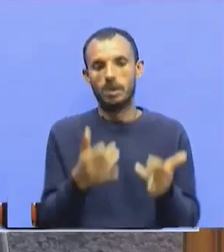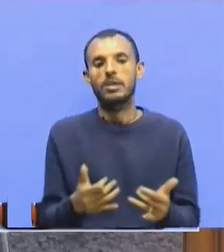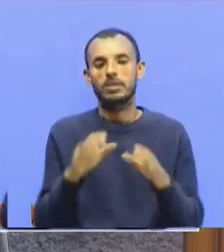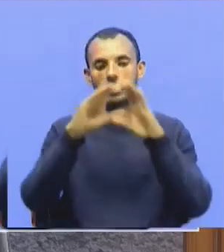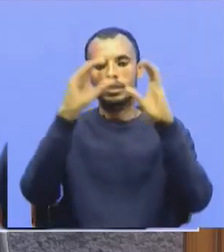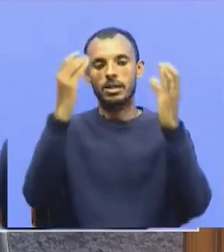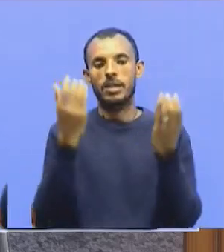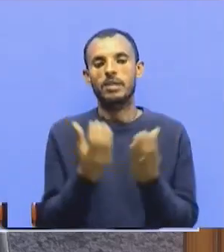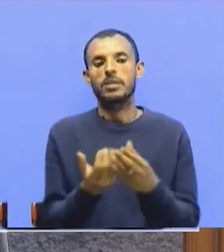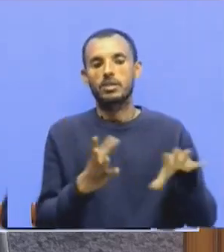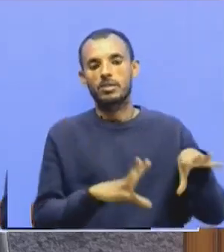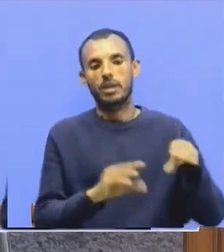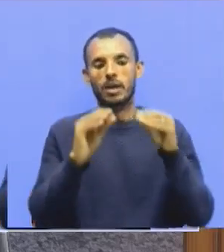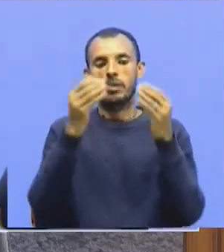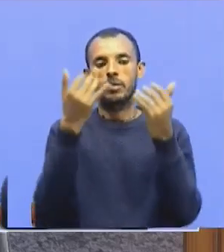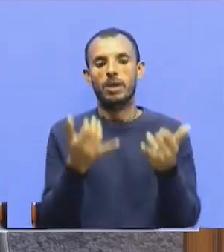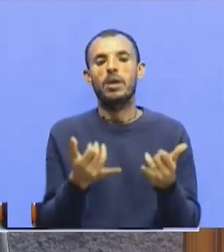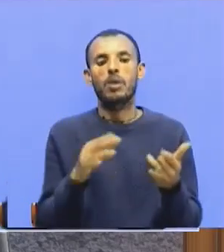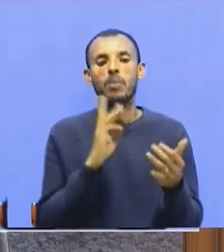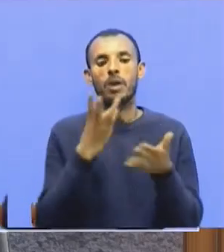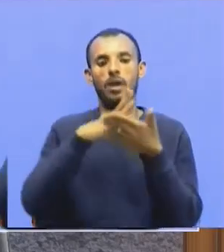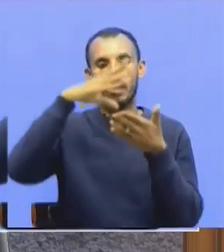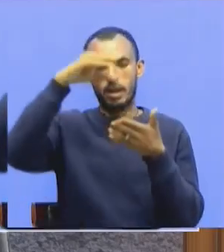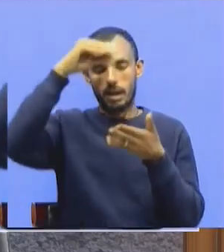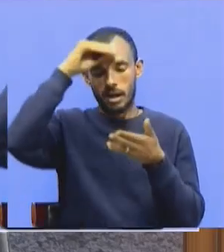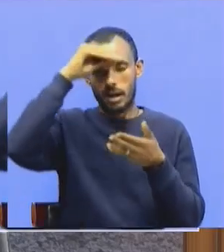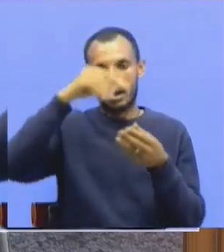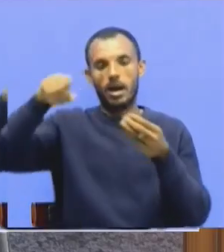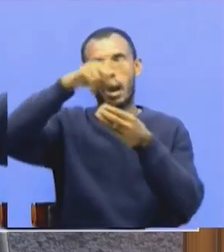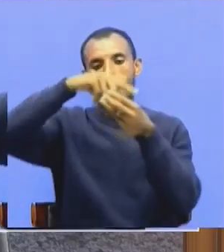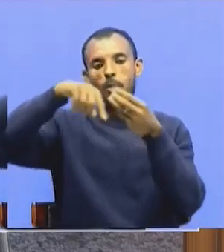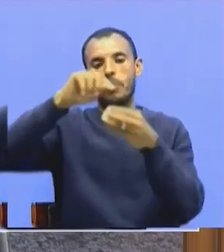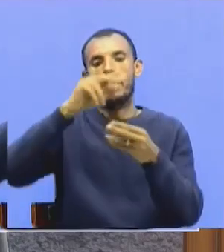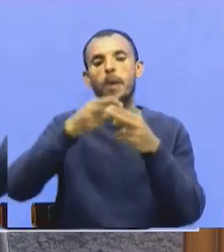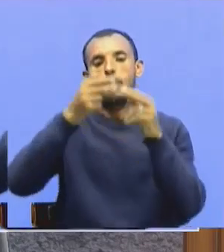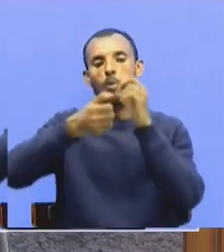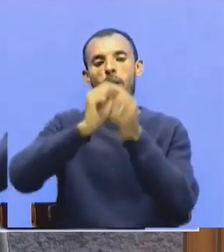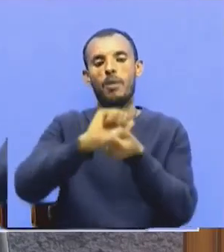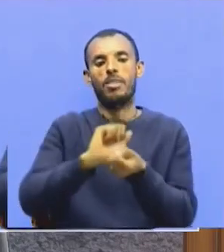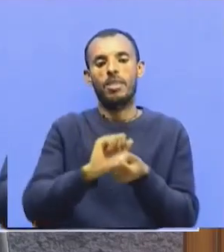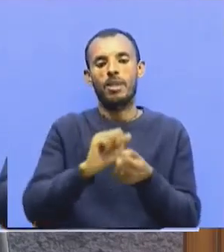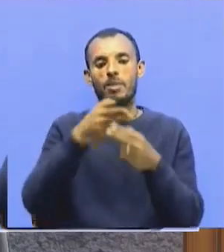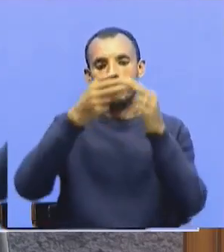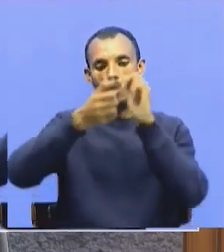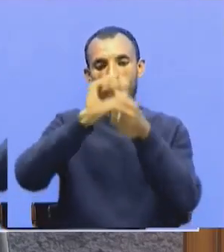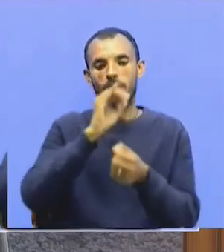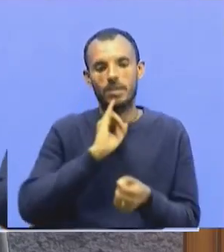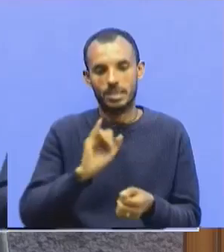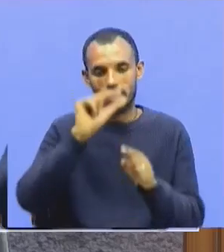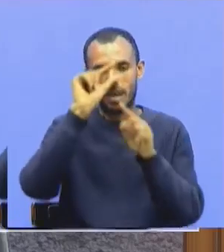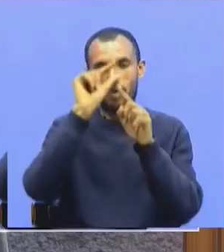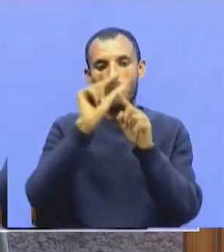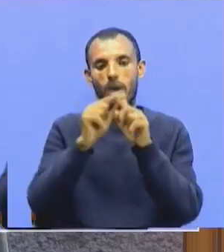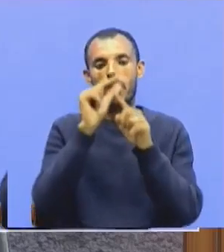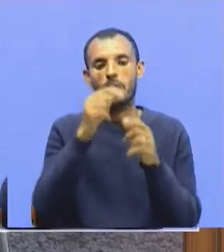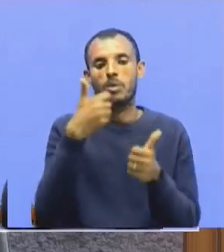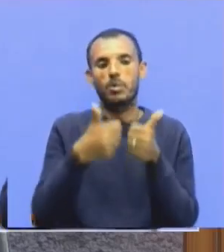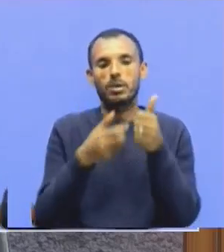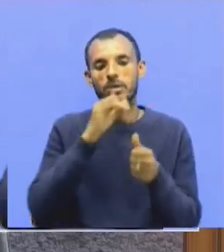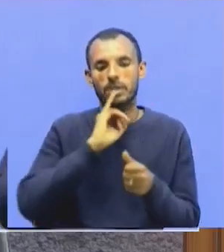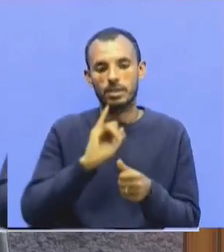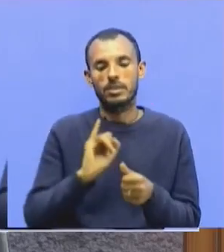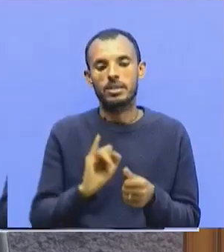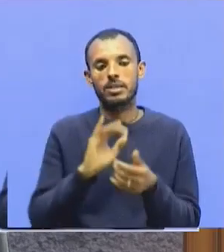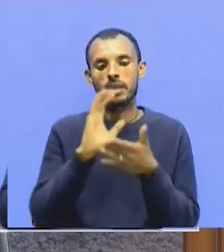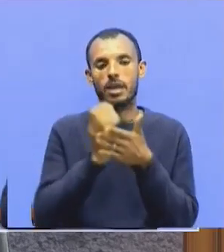lesson. Students, today we will learn about pronouns. Pronoun is a word which is